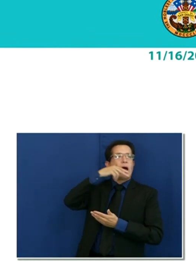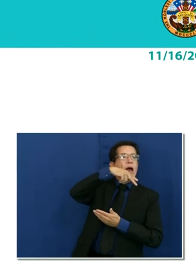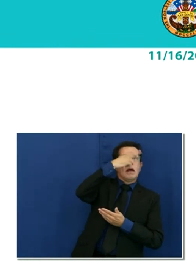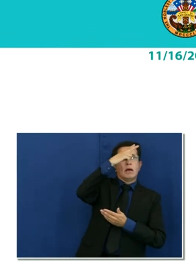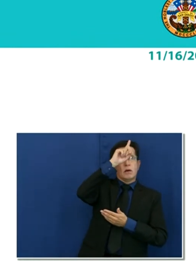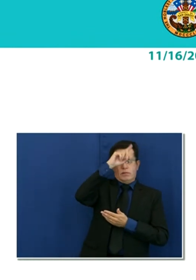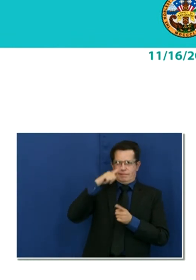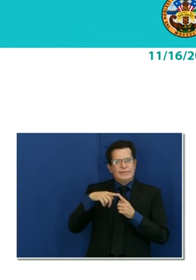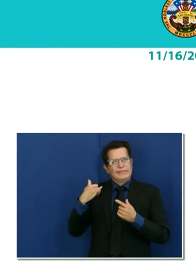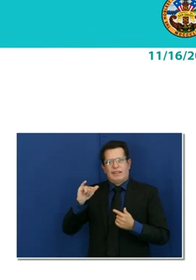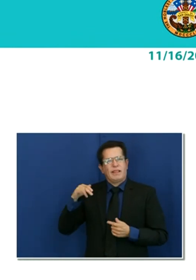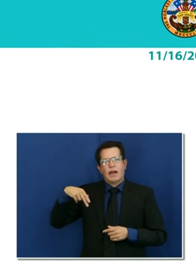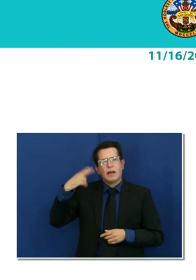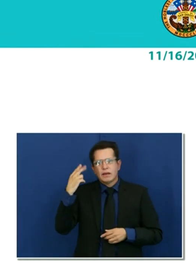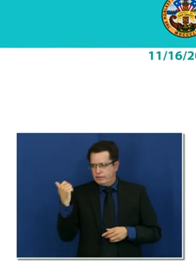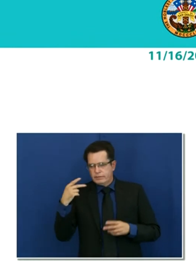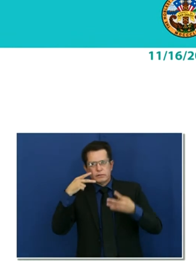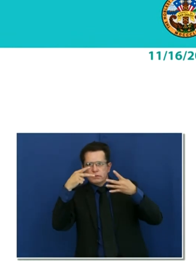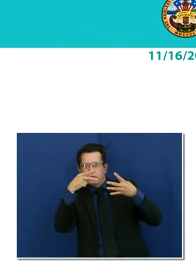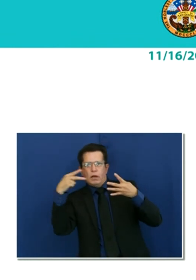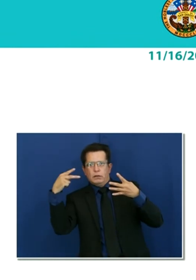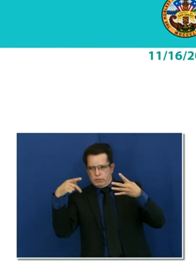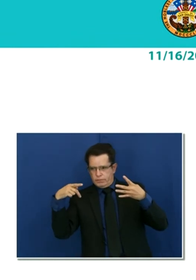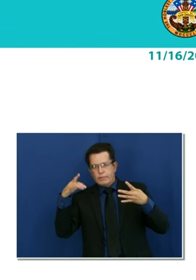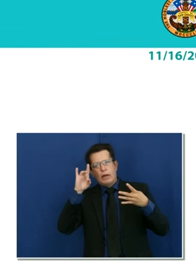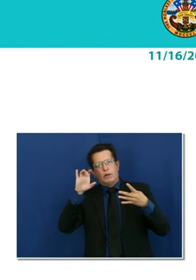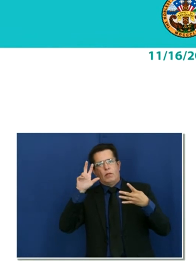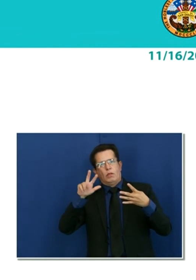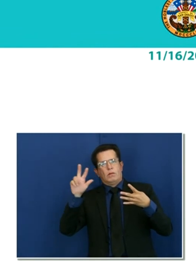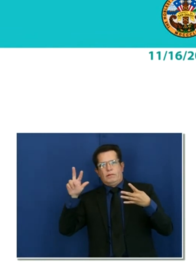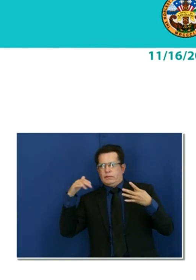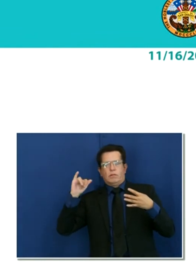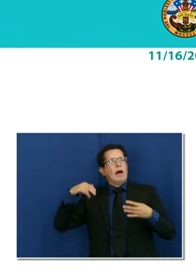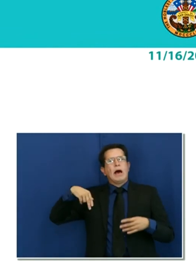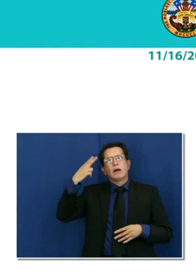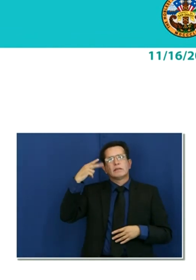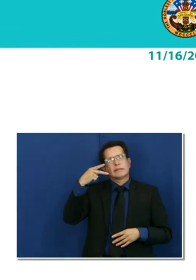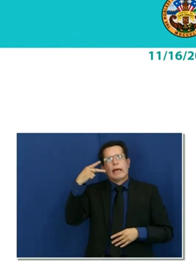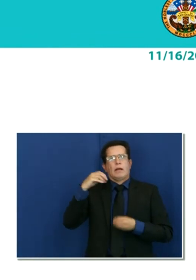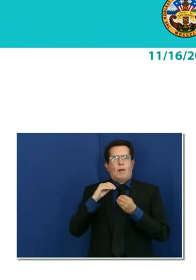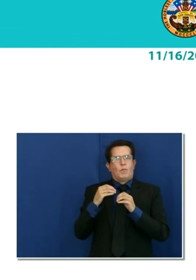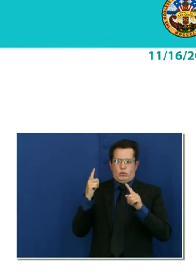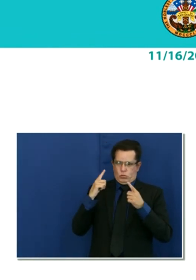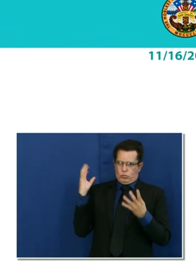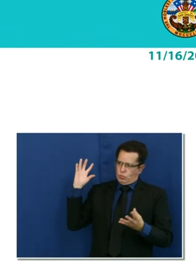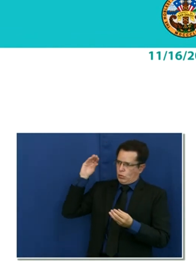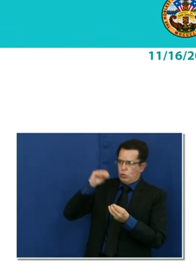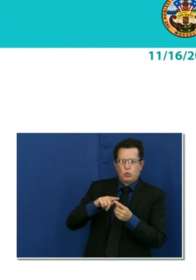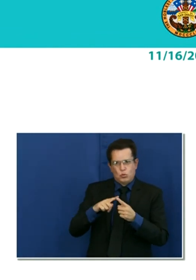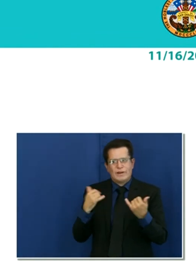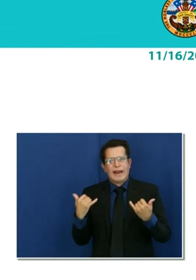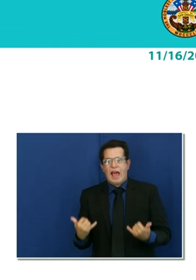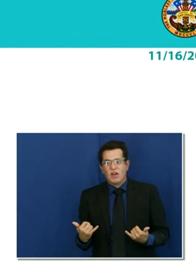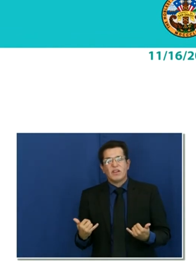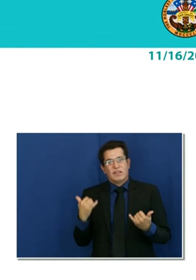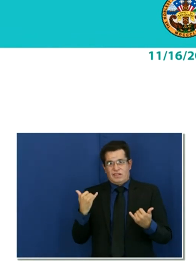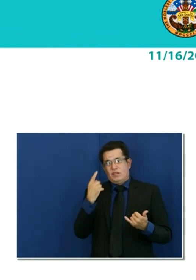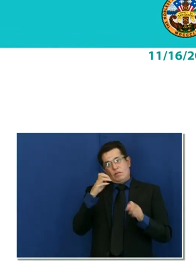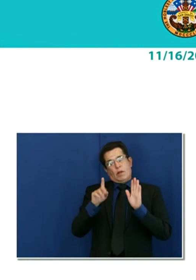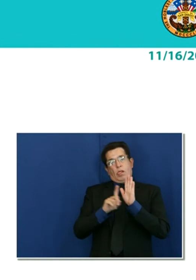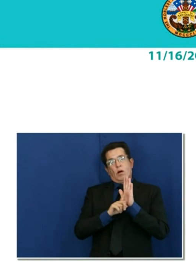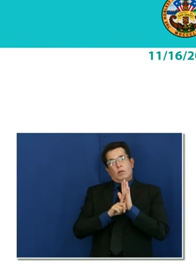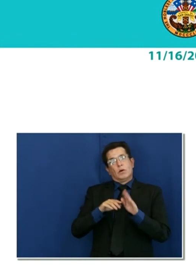it is still, again, the second highest number of COVID-19 cases to date. These numbers are a reason for alarm,